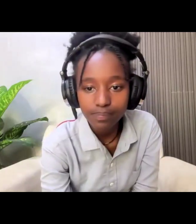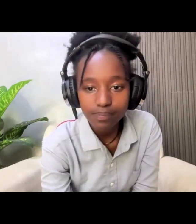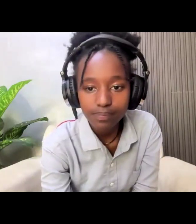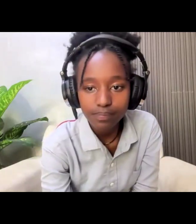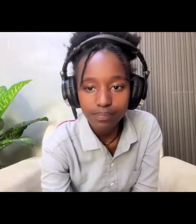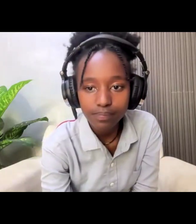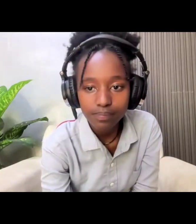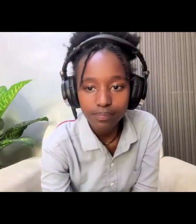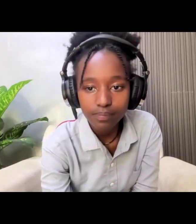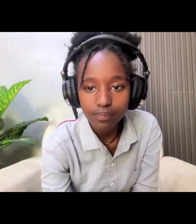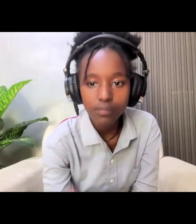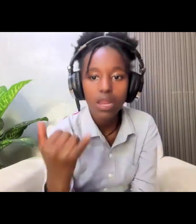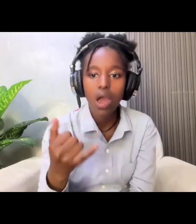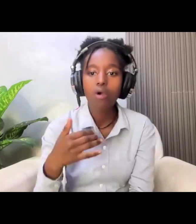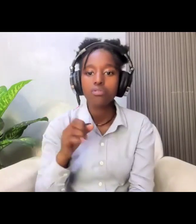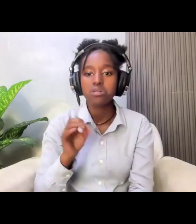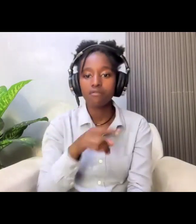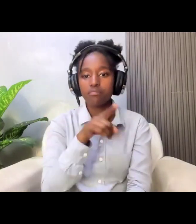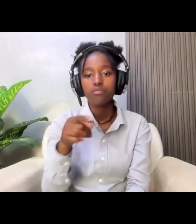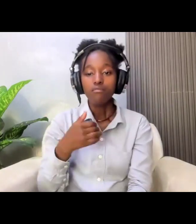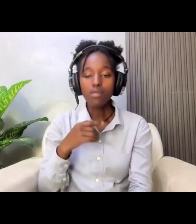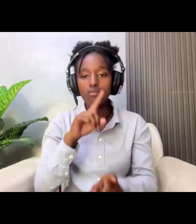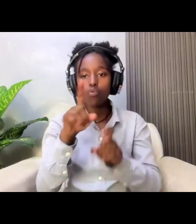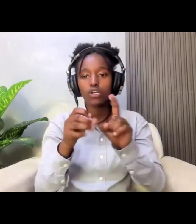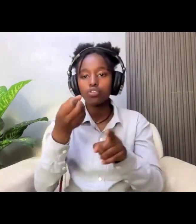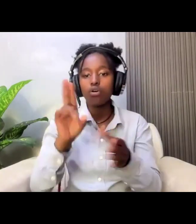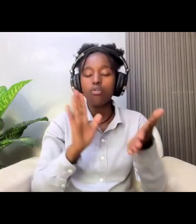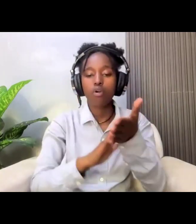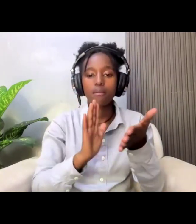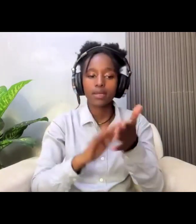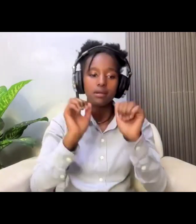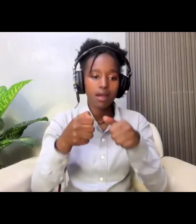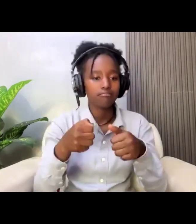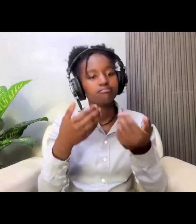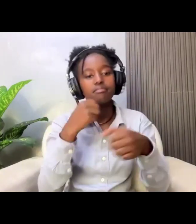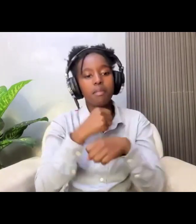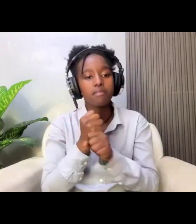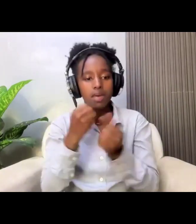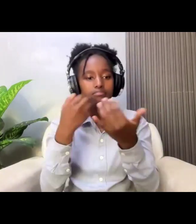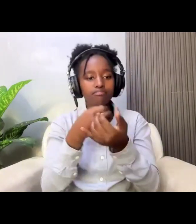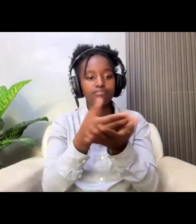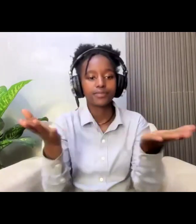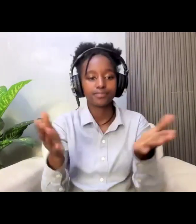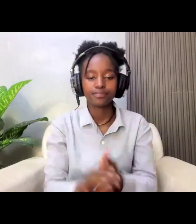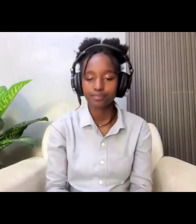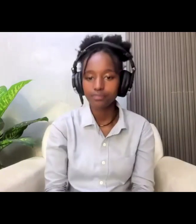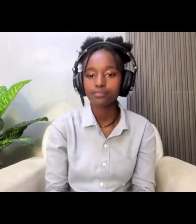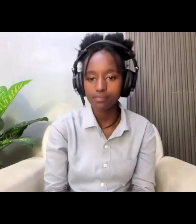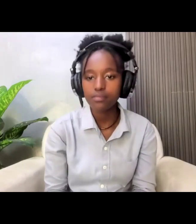looked at yesterday. So please do come up with questions and I will call